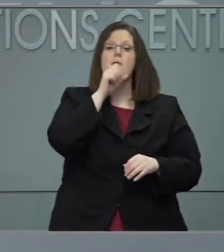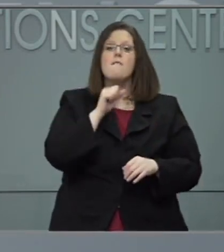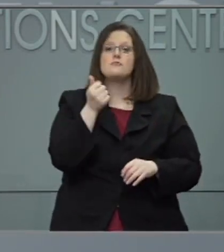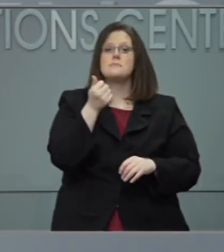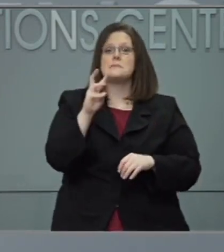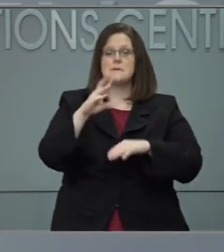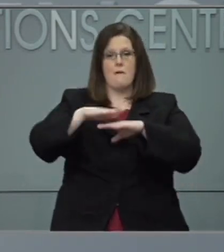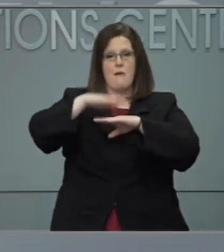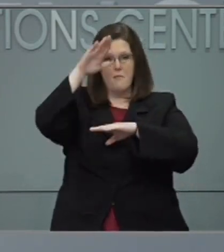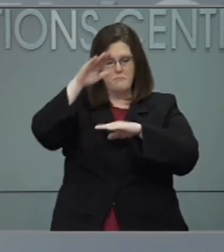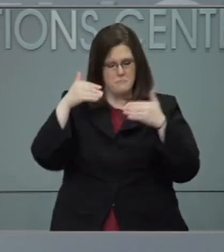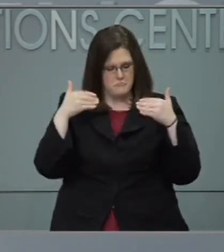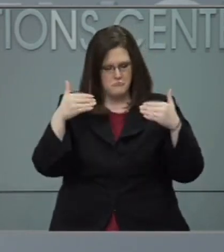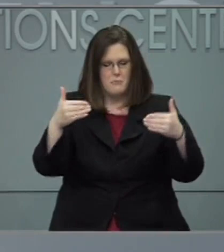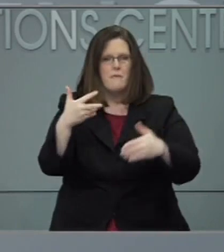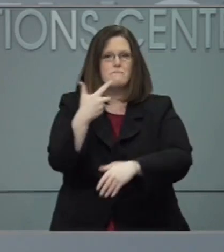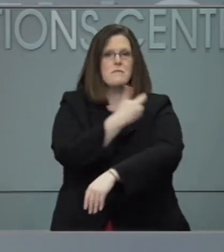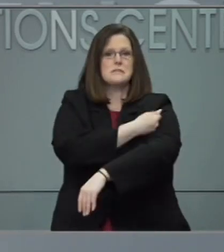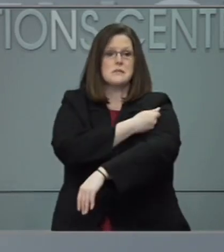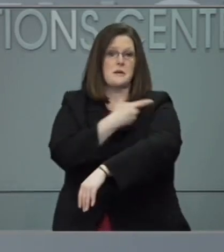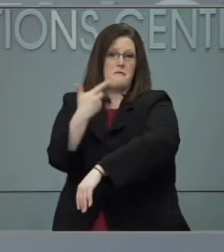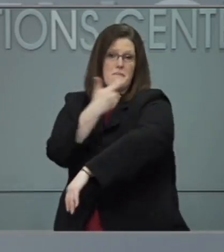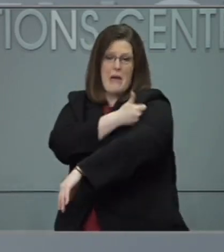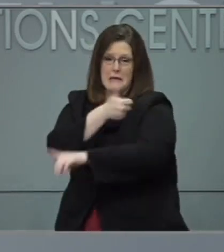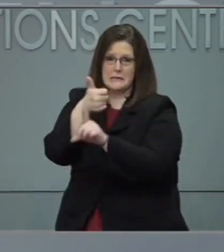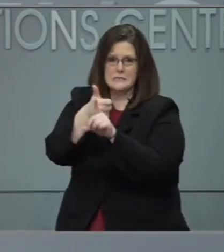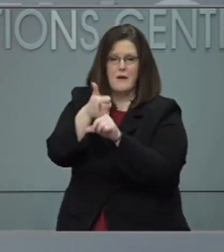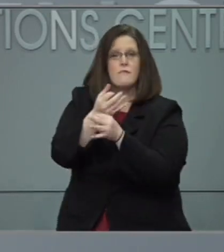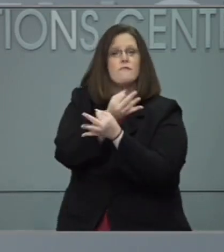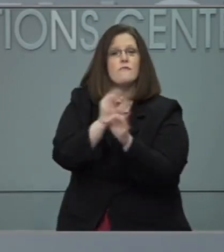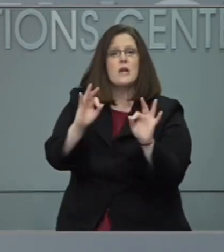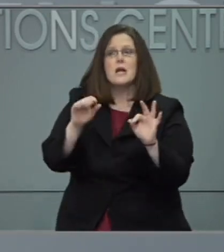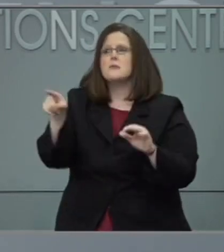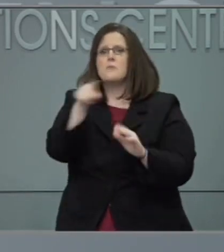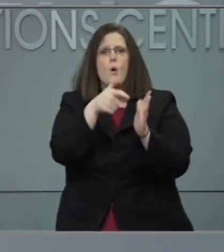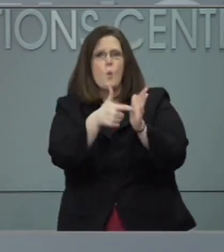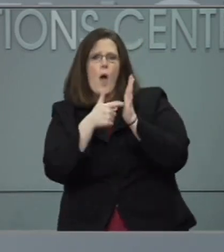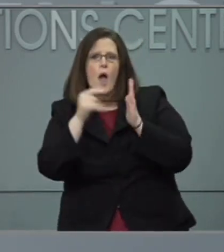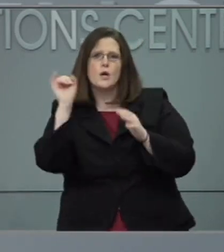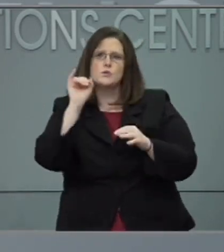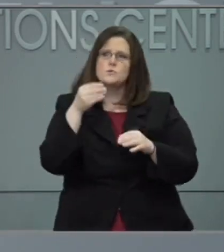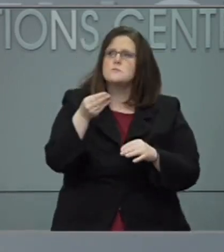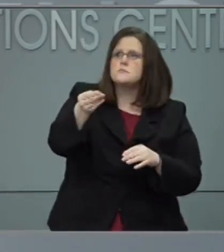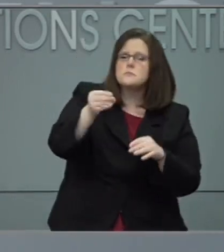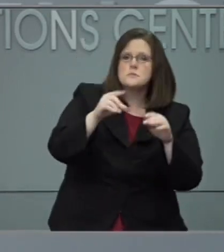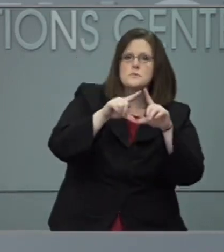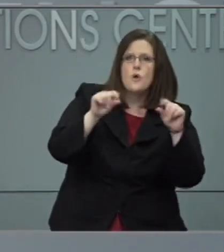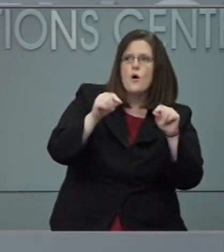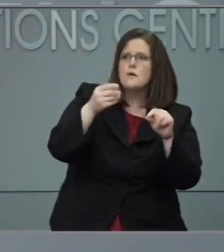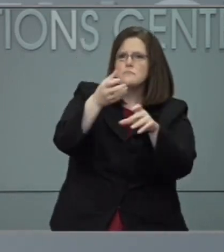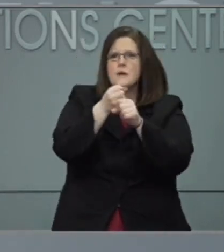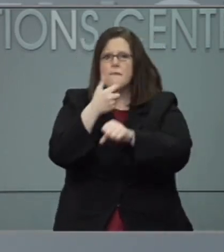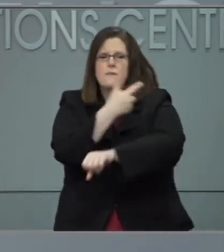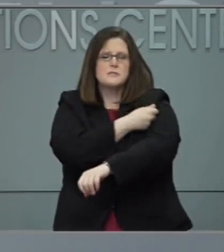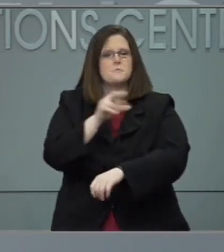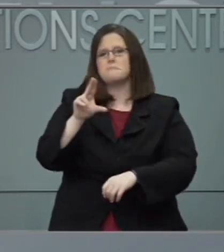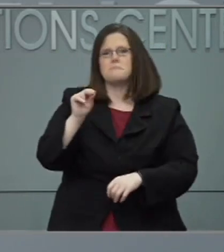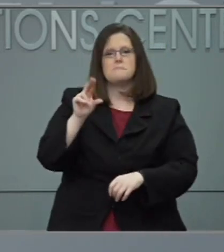vaccines are free, and you don't need an ID or insurance. You can learn more about vaccines at